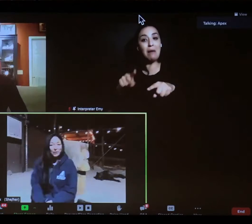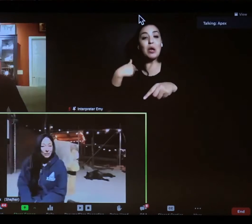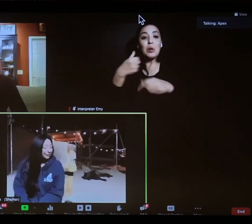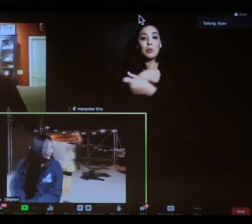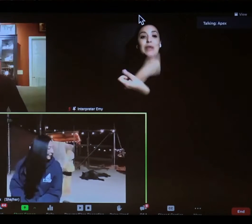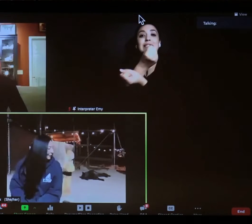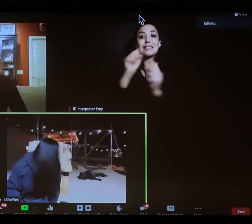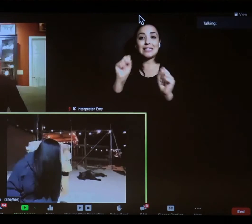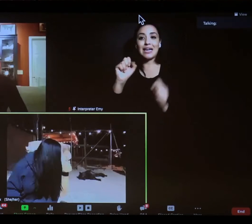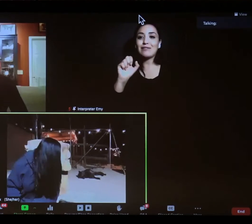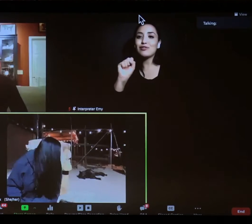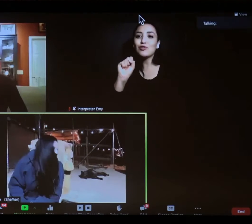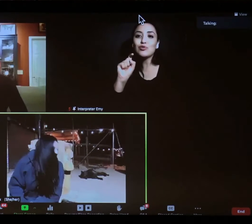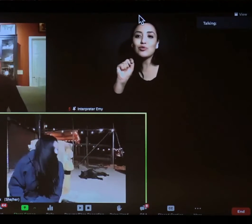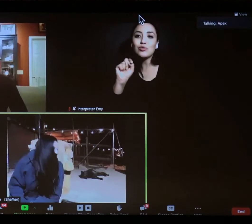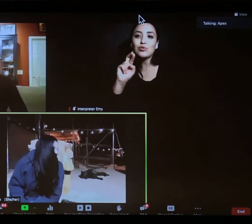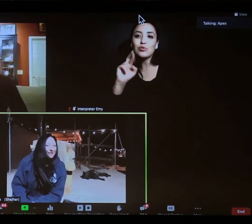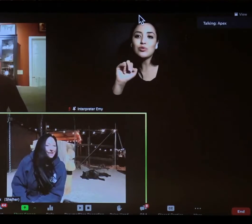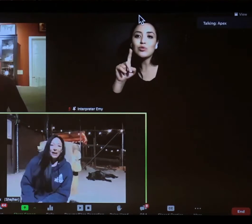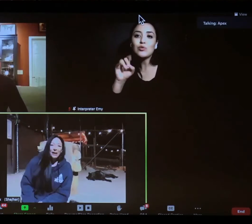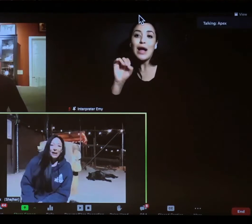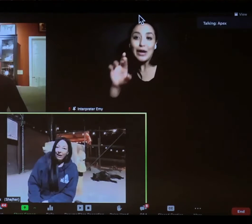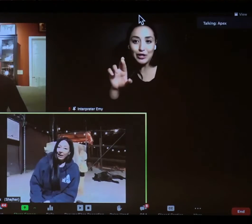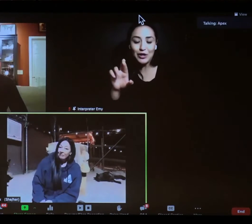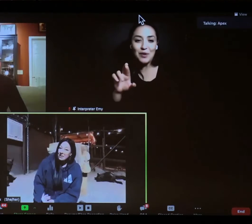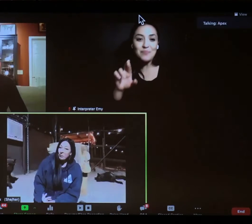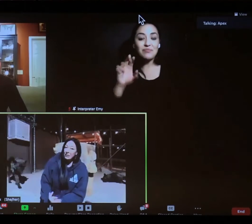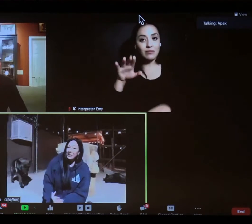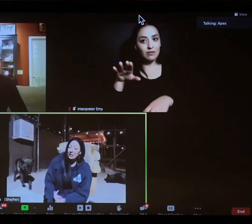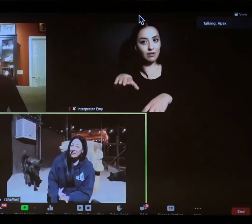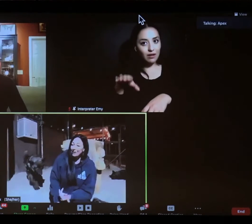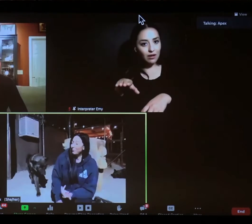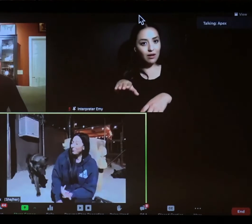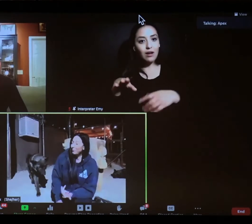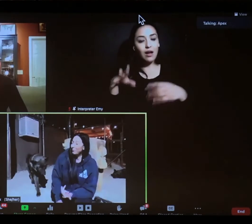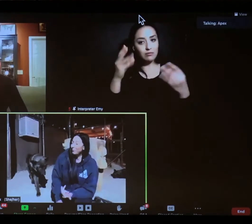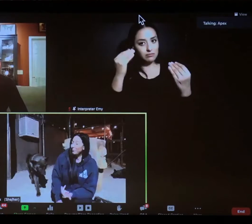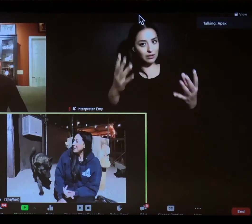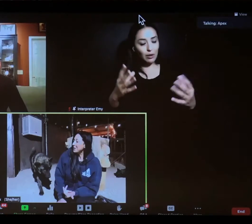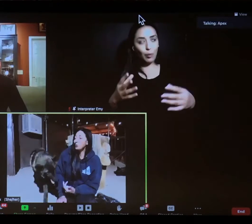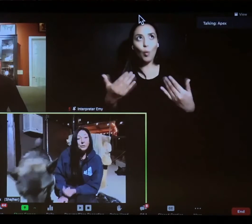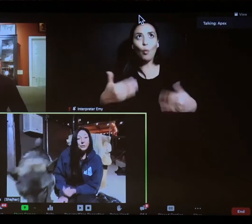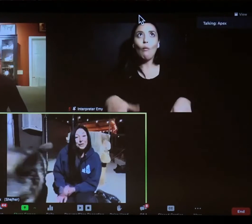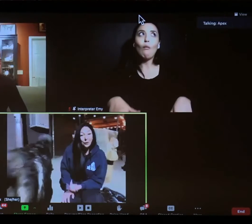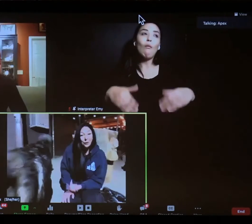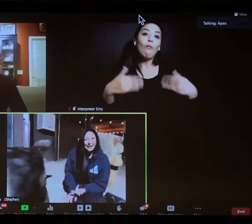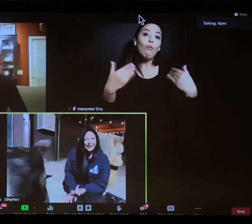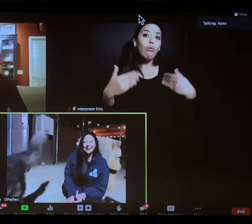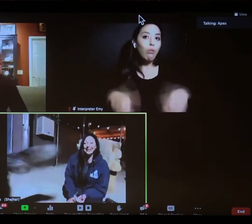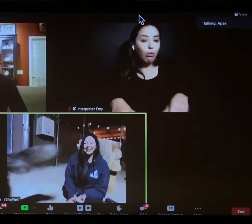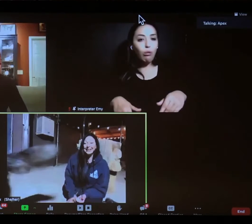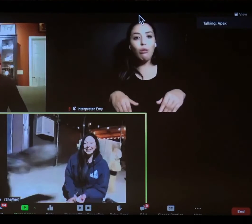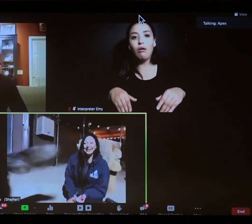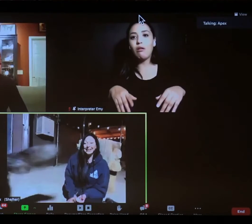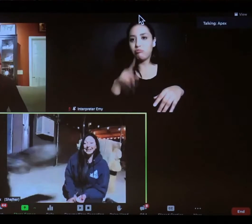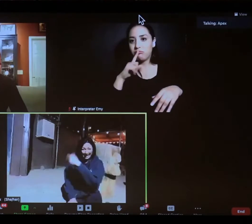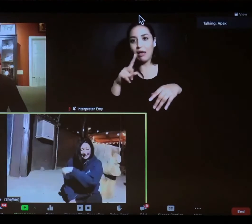couple of months. You know, he's a lot. He's a puppy. He's only 7 months old. And we're going to tell you his story